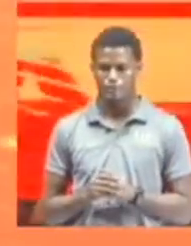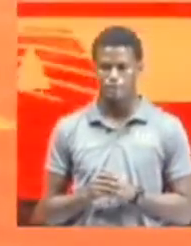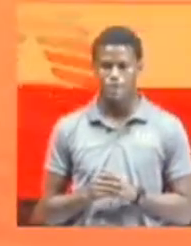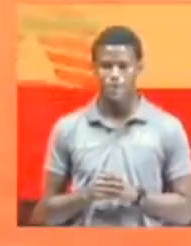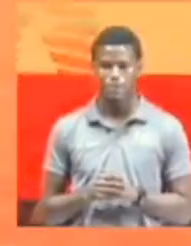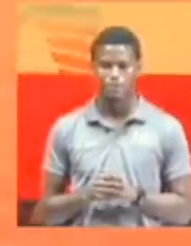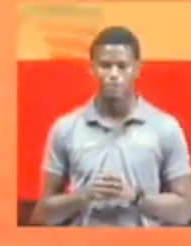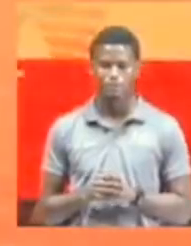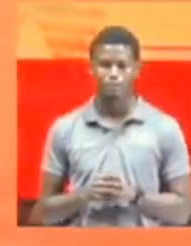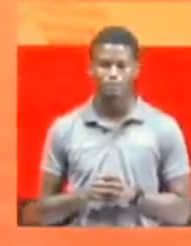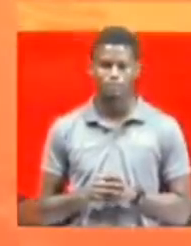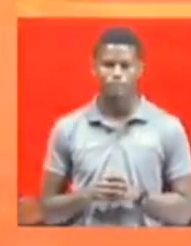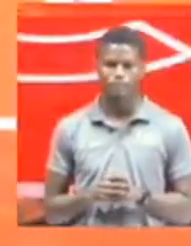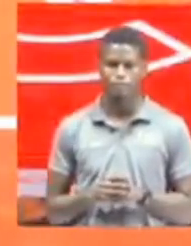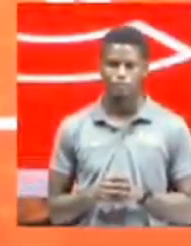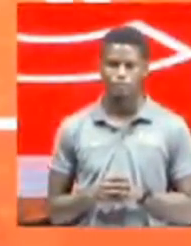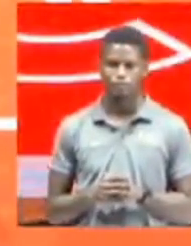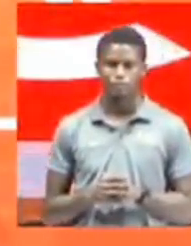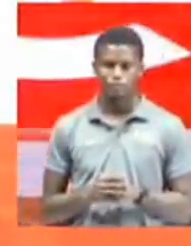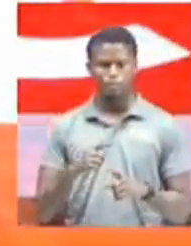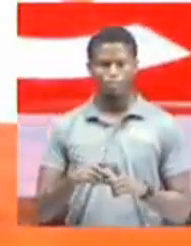But what is the problem?